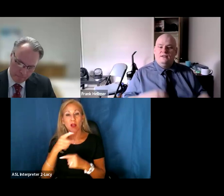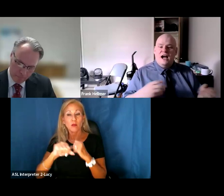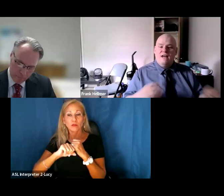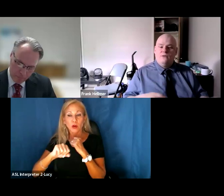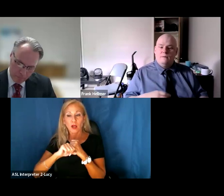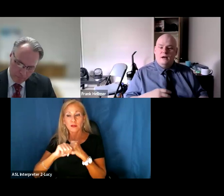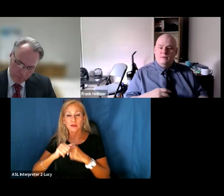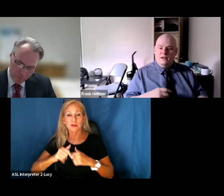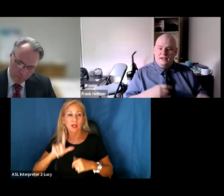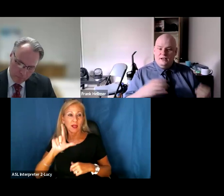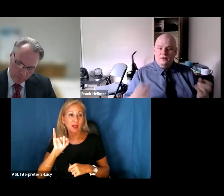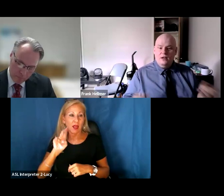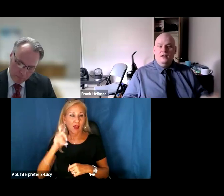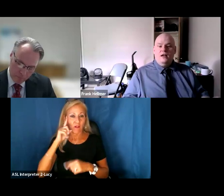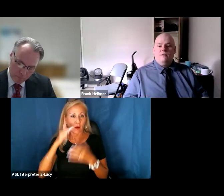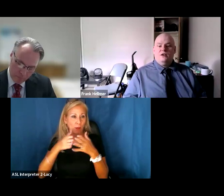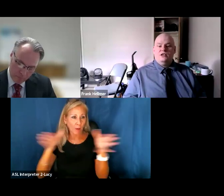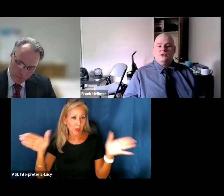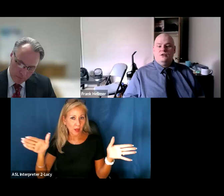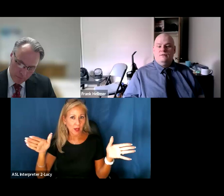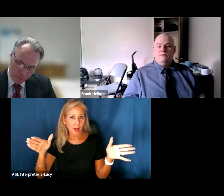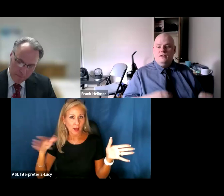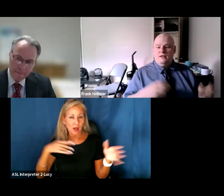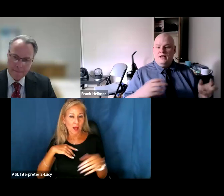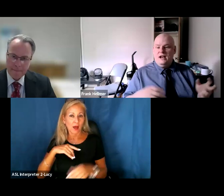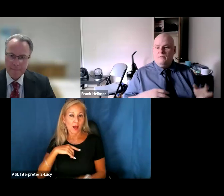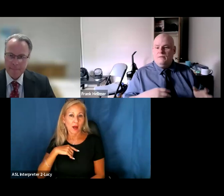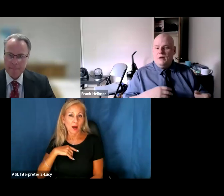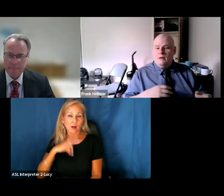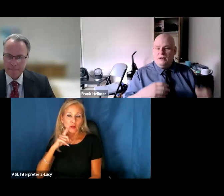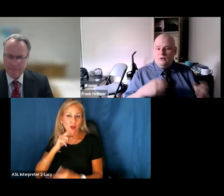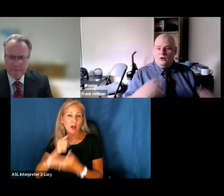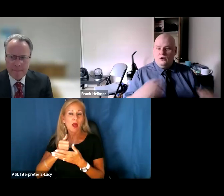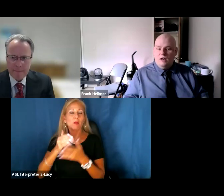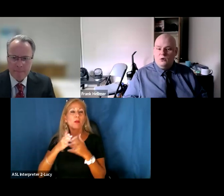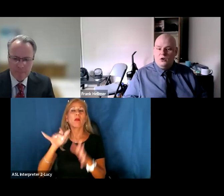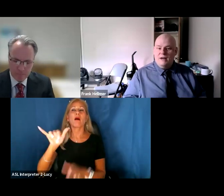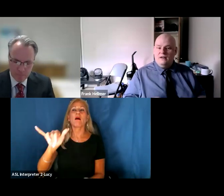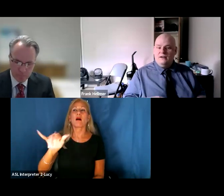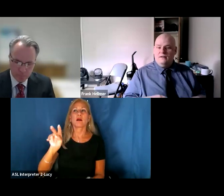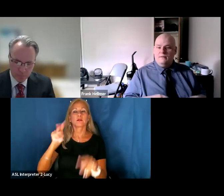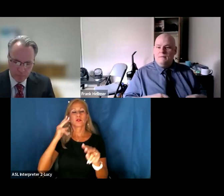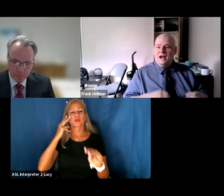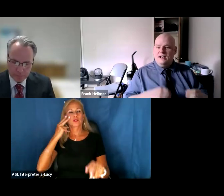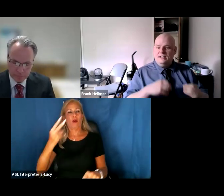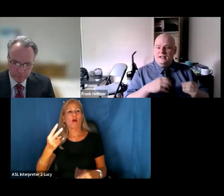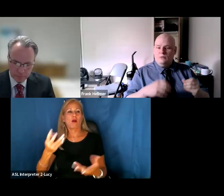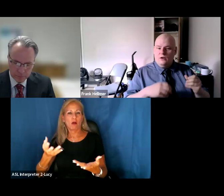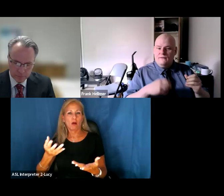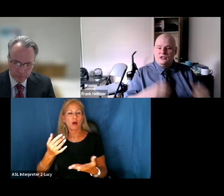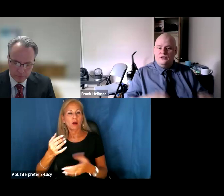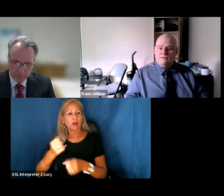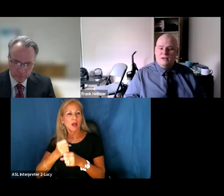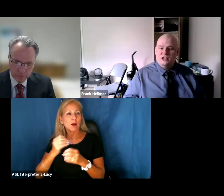broadcast live for the public, I'm pretty sure that helped the public learn a lot more about it and get